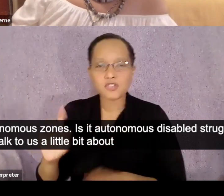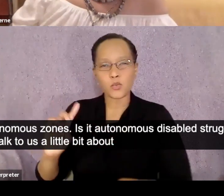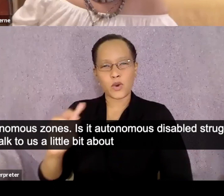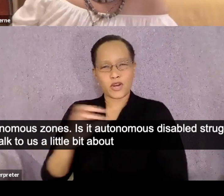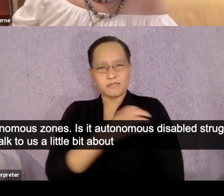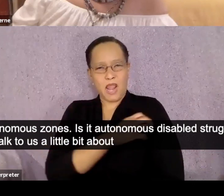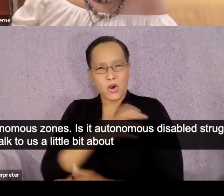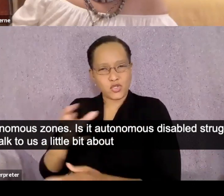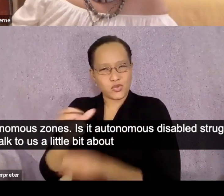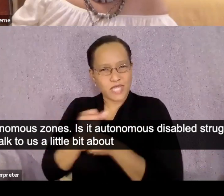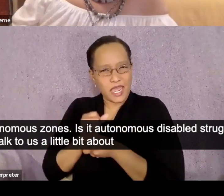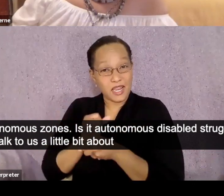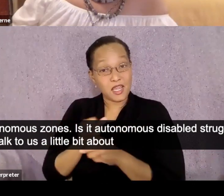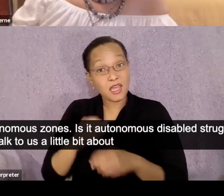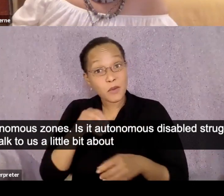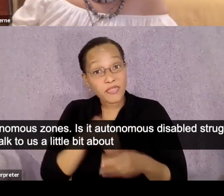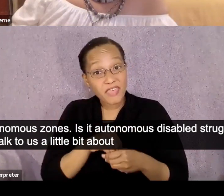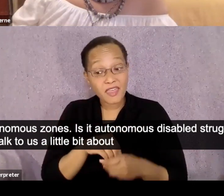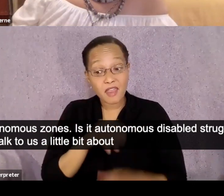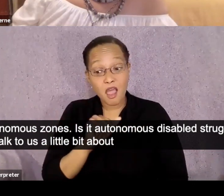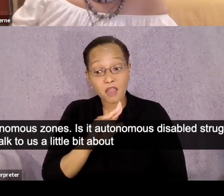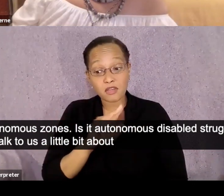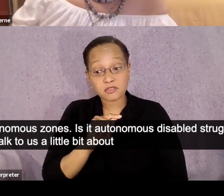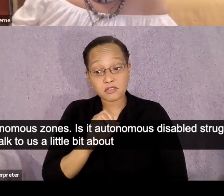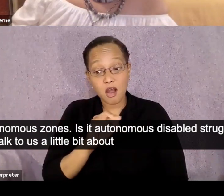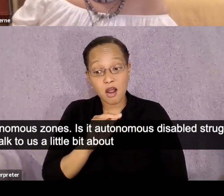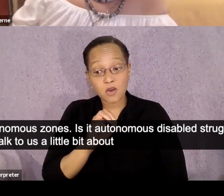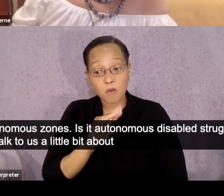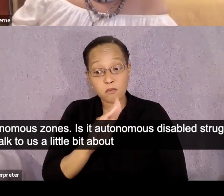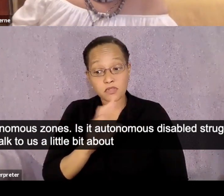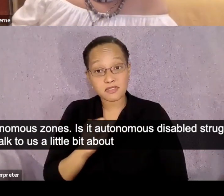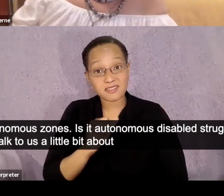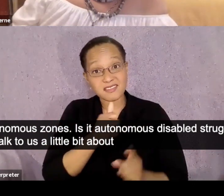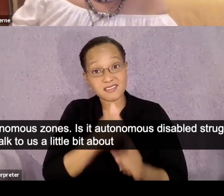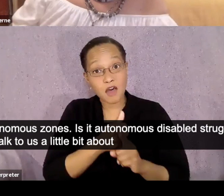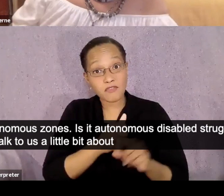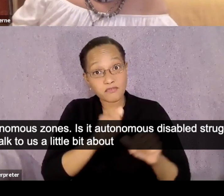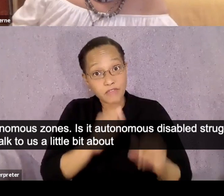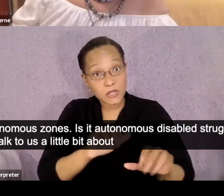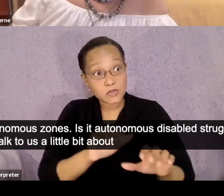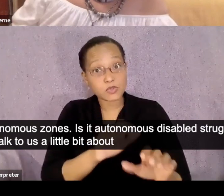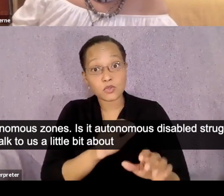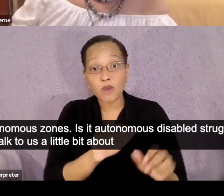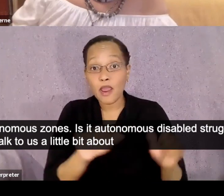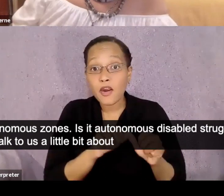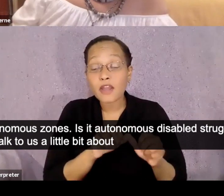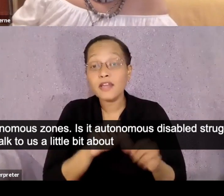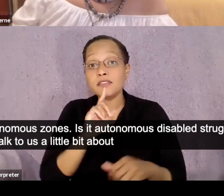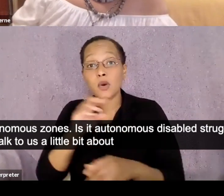in autonomous zones? Is it autonomous disabled struggles? And I would just love to hear